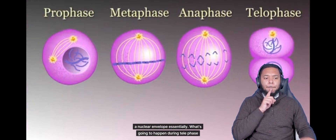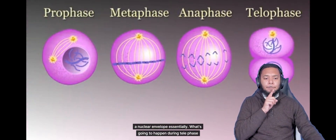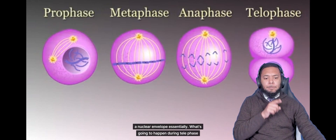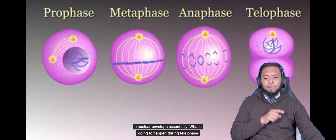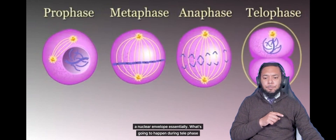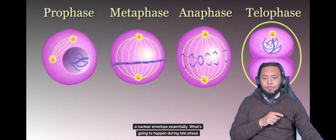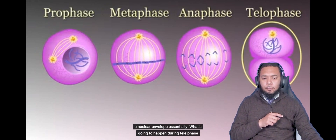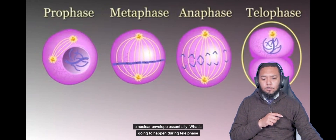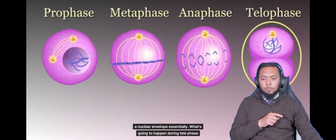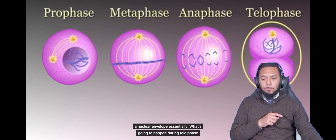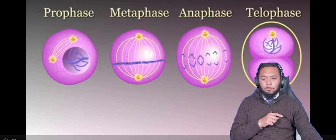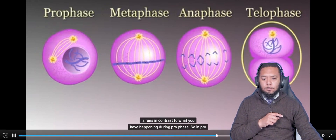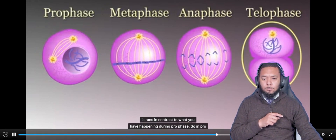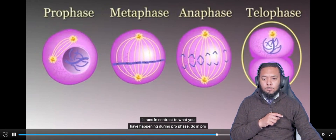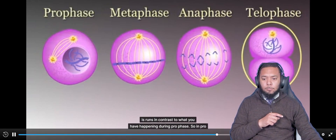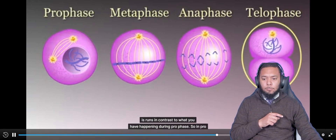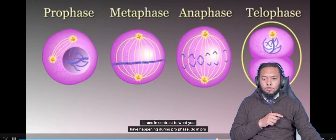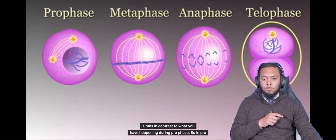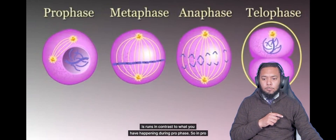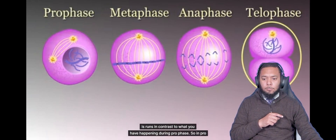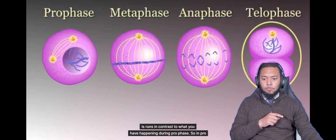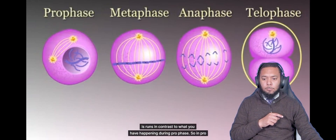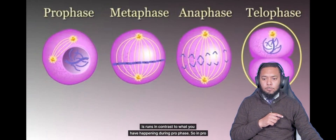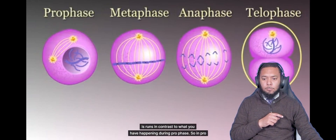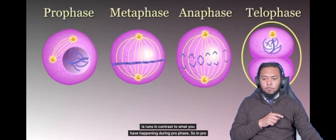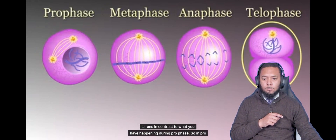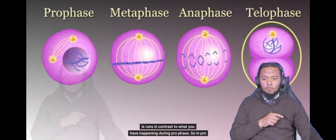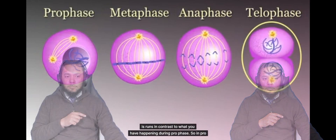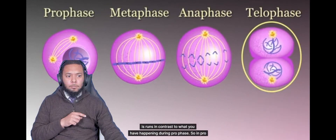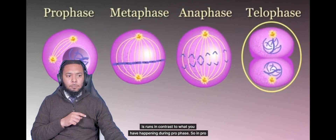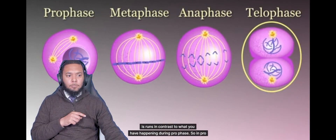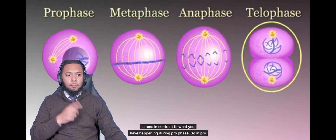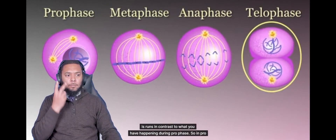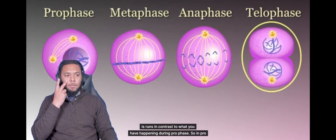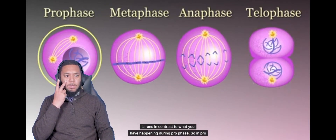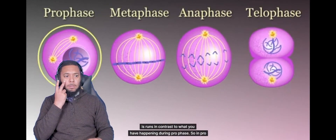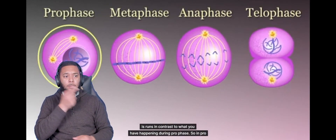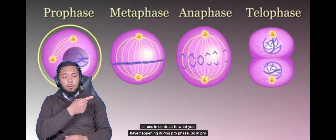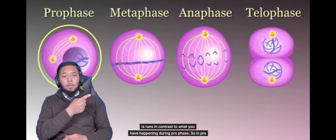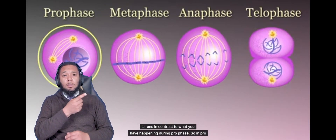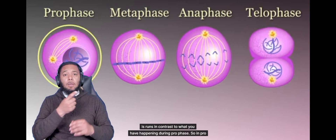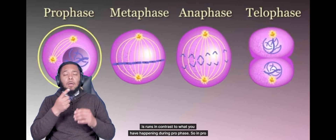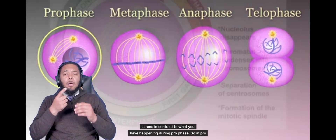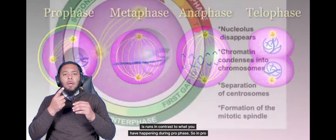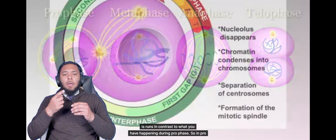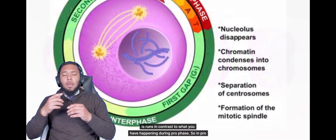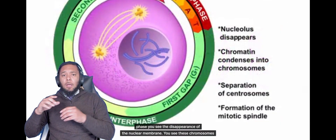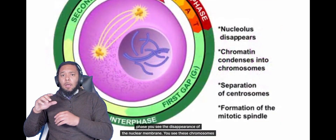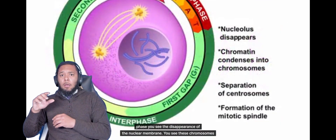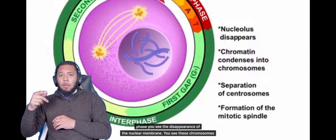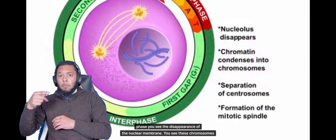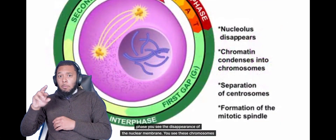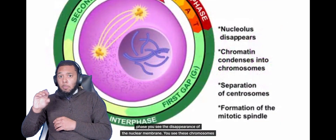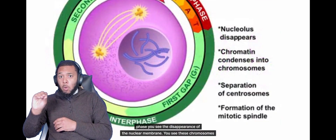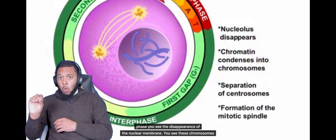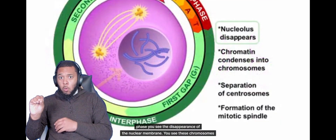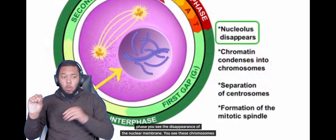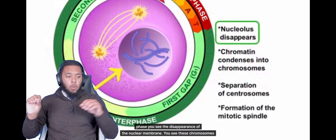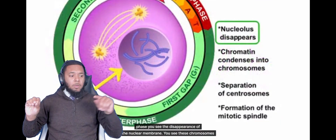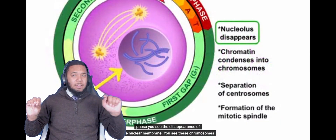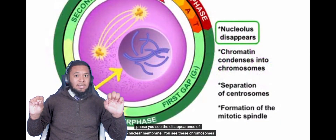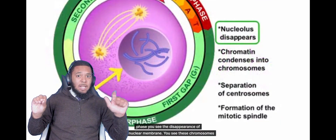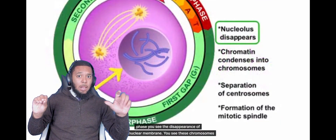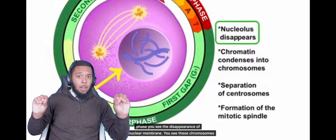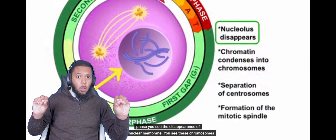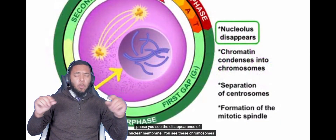going to happen during telophase runs in contrast to what you have happening during prophase. So in prophase, you see